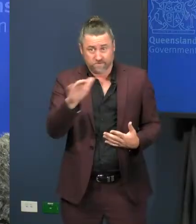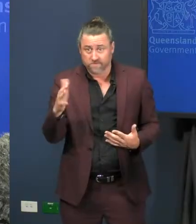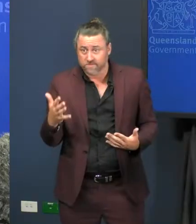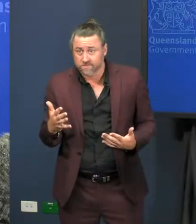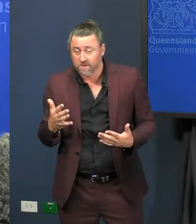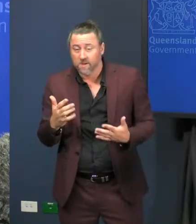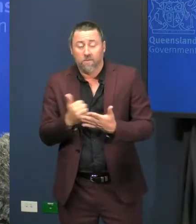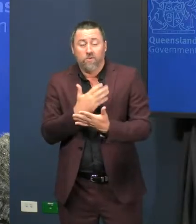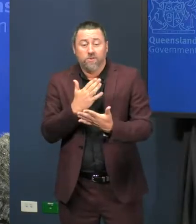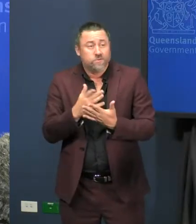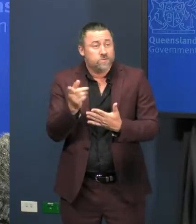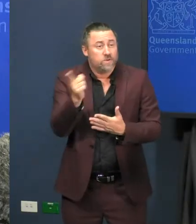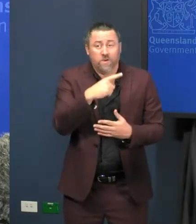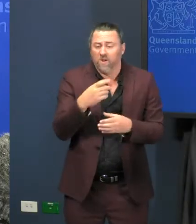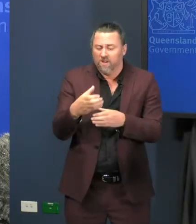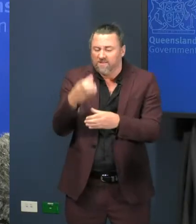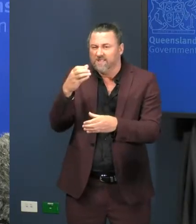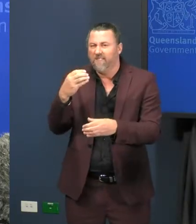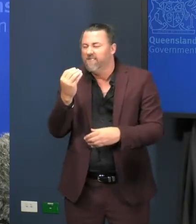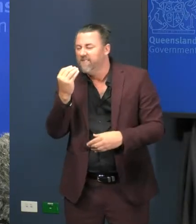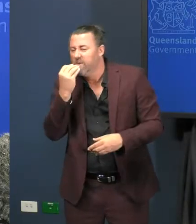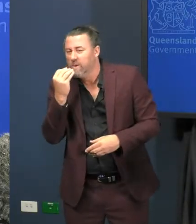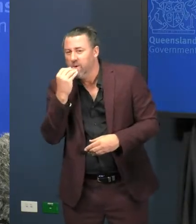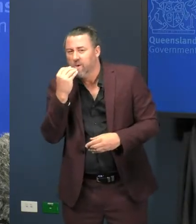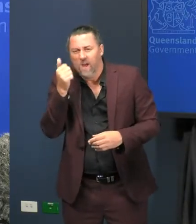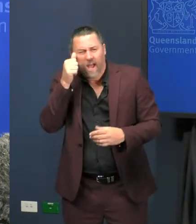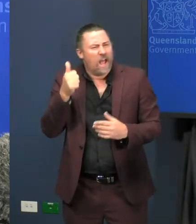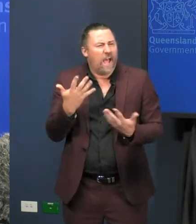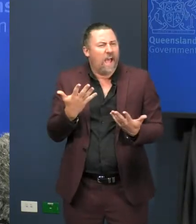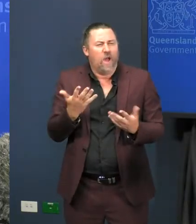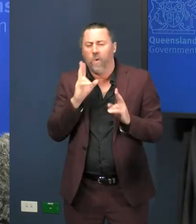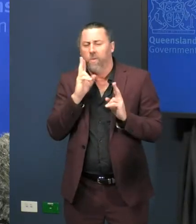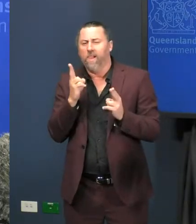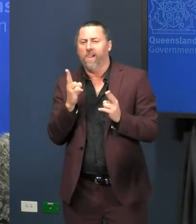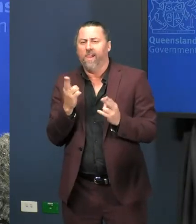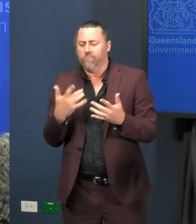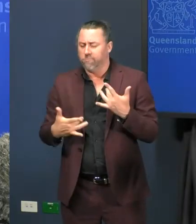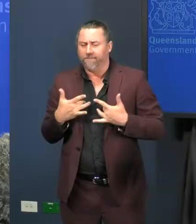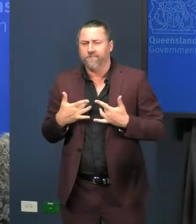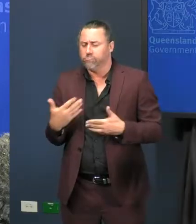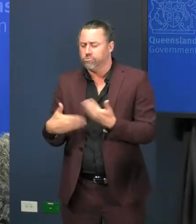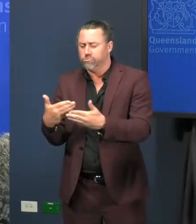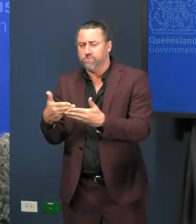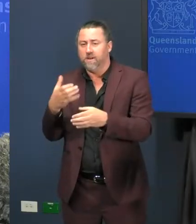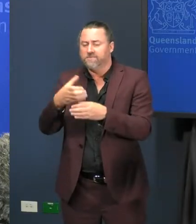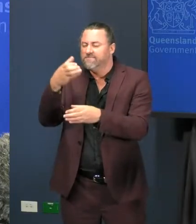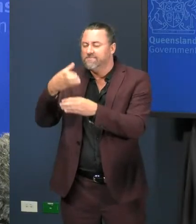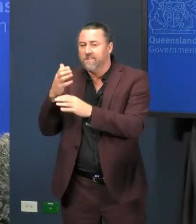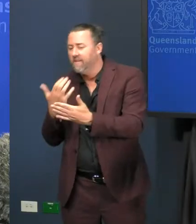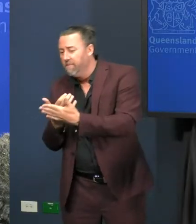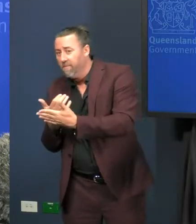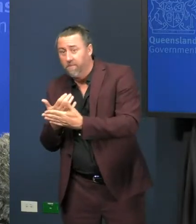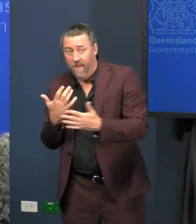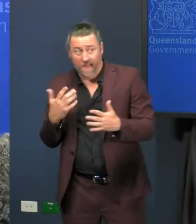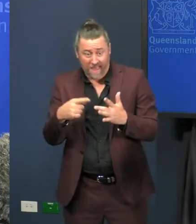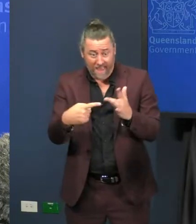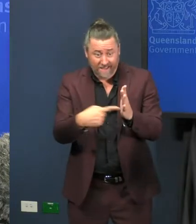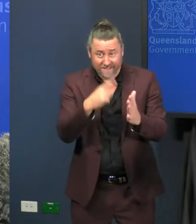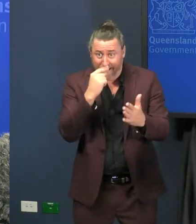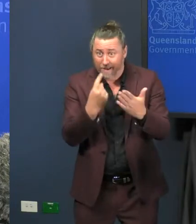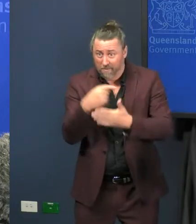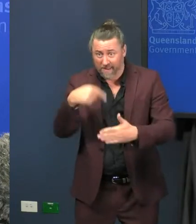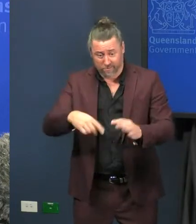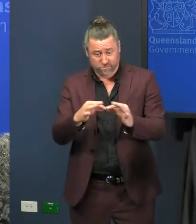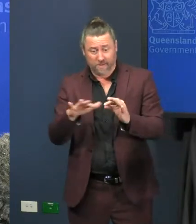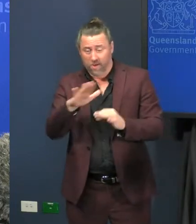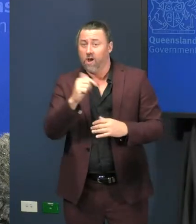like making sure that you've got tin food, do all those things, do all the nuts and bolts that Queenslanders do well. But the history shows that it can occur. So